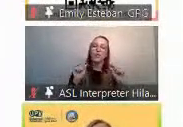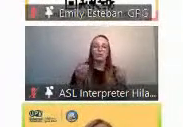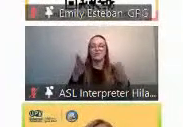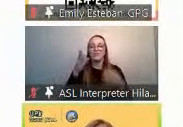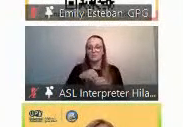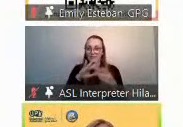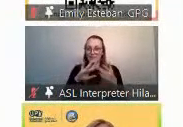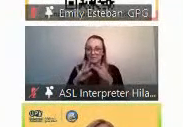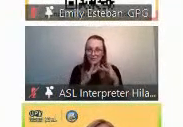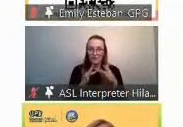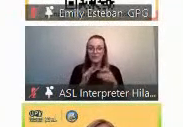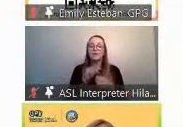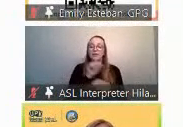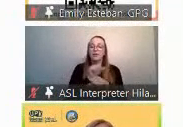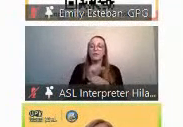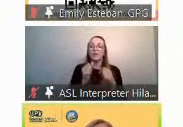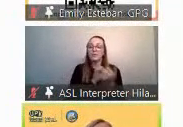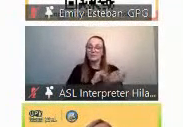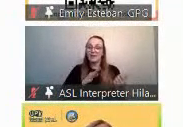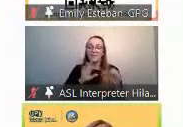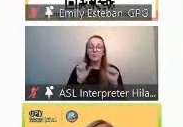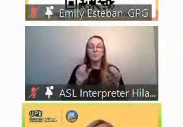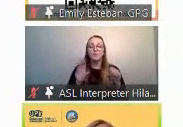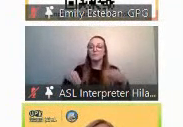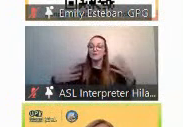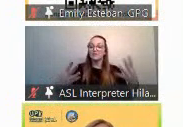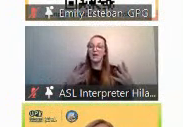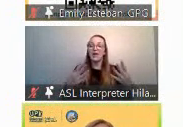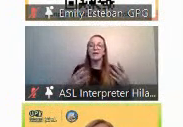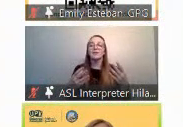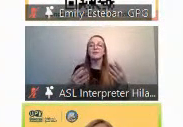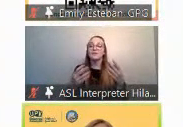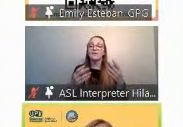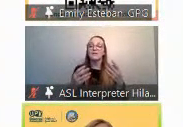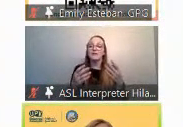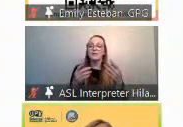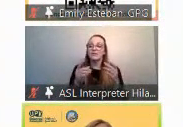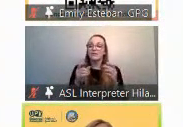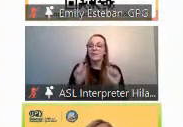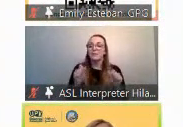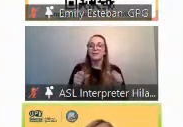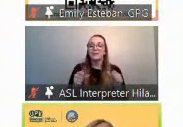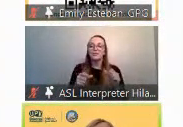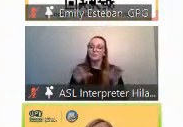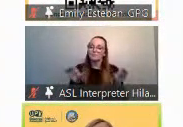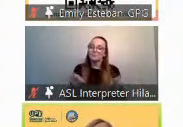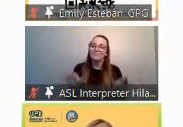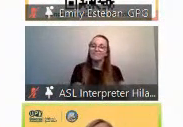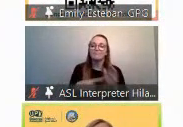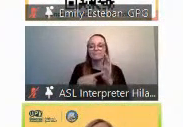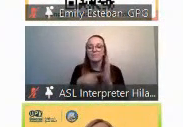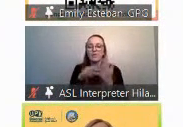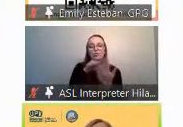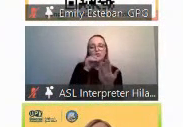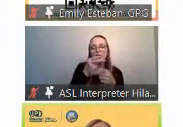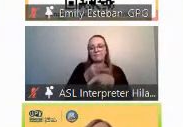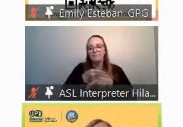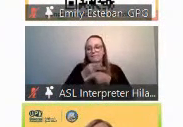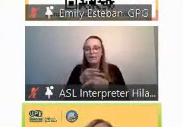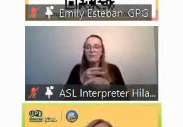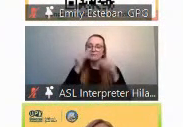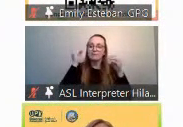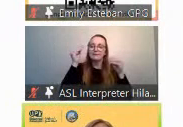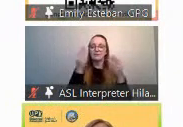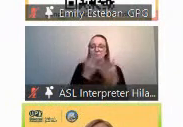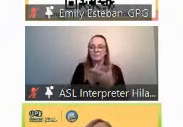in partnership with providers to actively demonstrate learning, care, and teaching materials and methods to enhance providers'